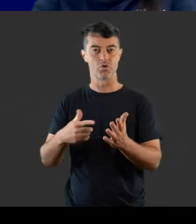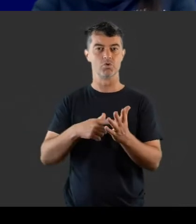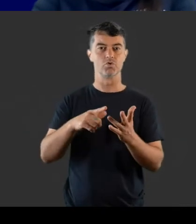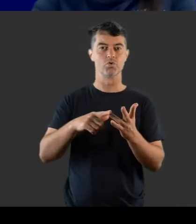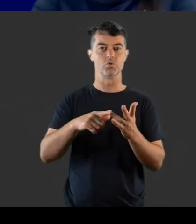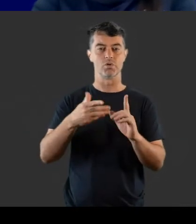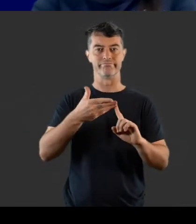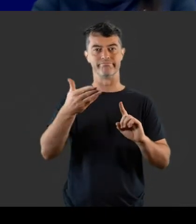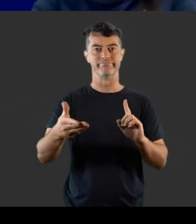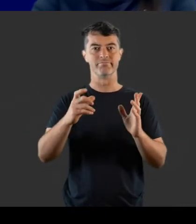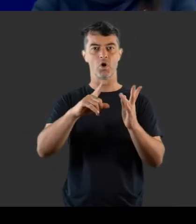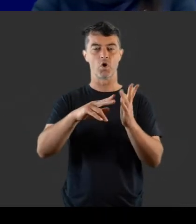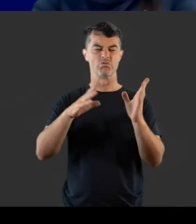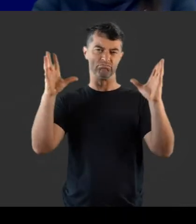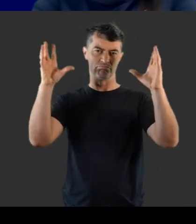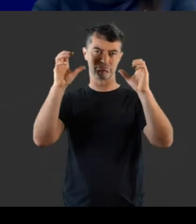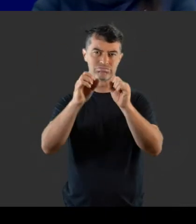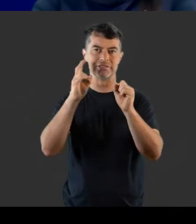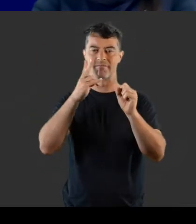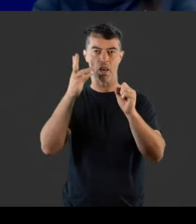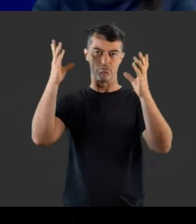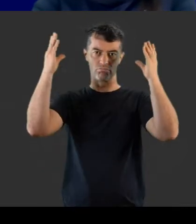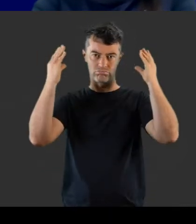and Introduction to Congenital Deaf Blindness.